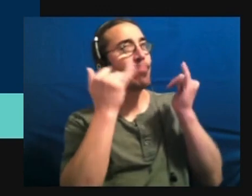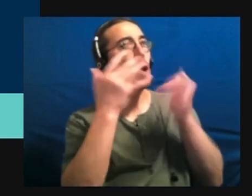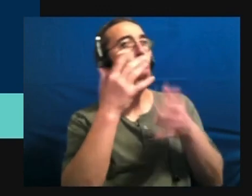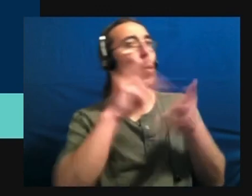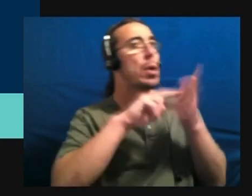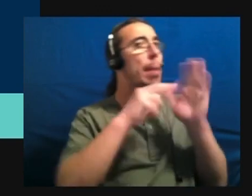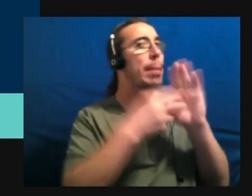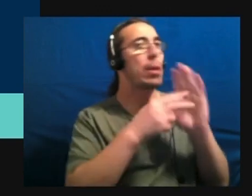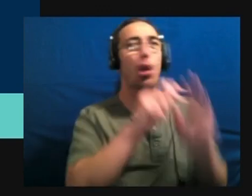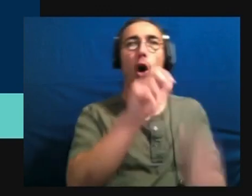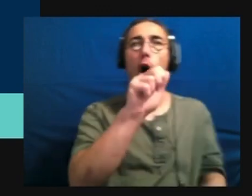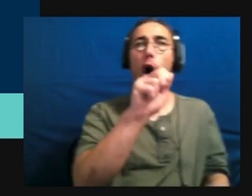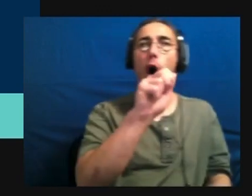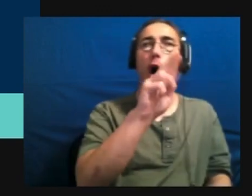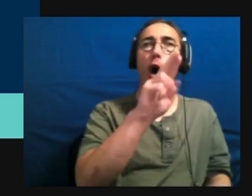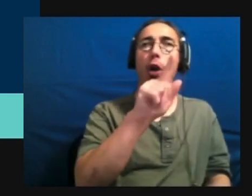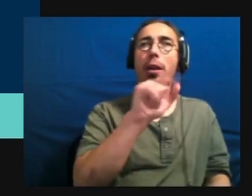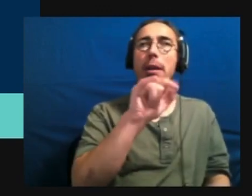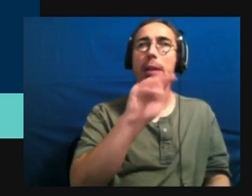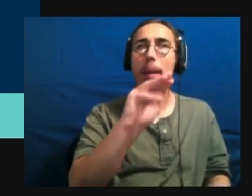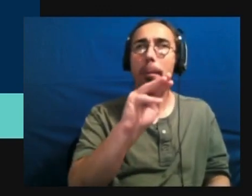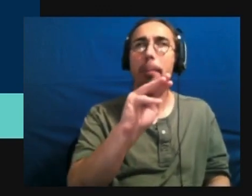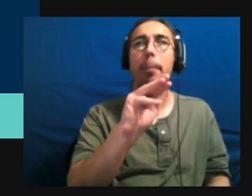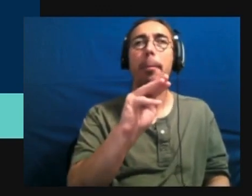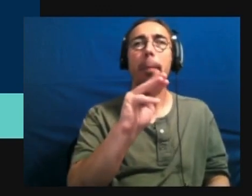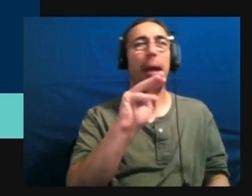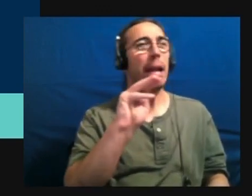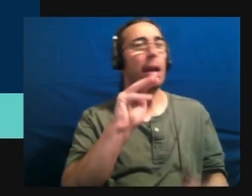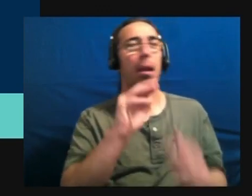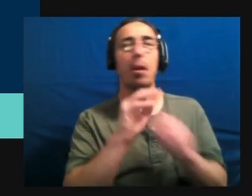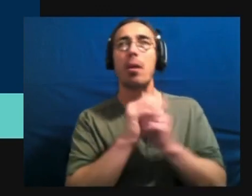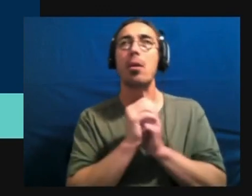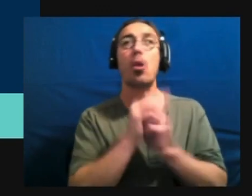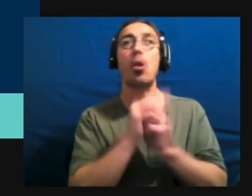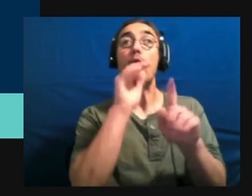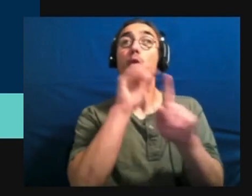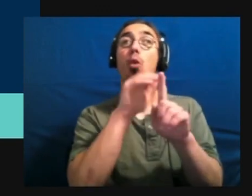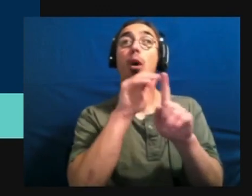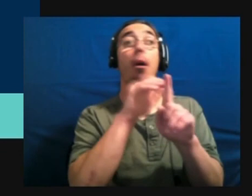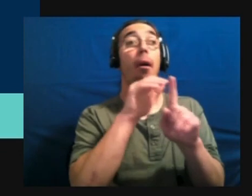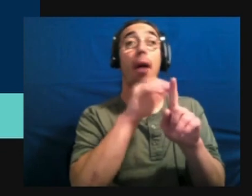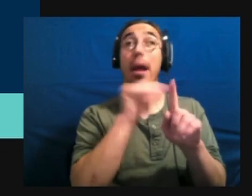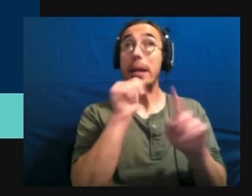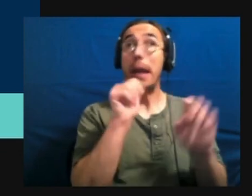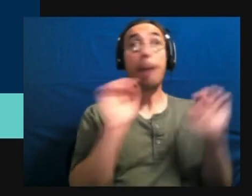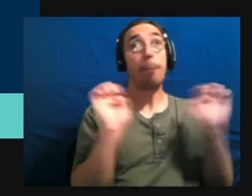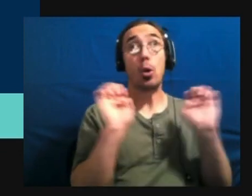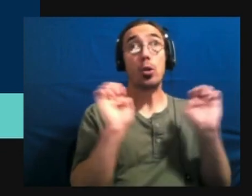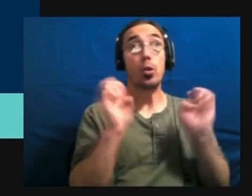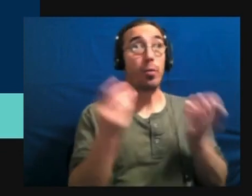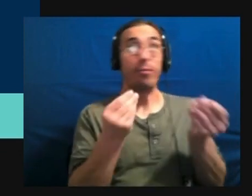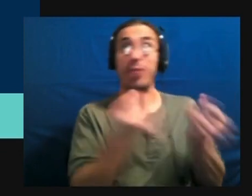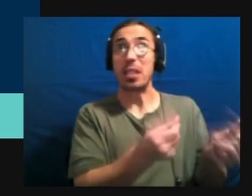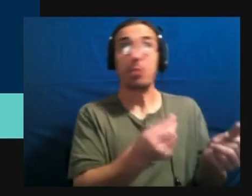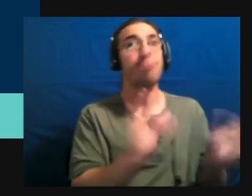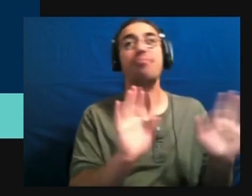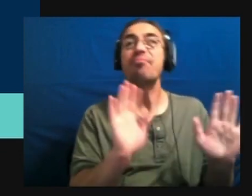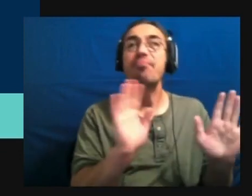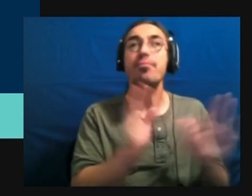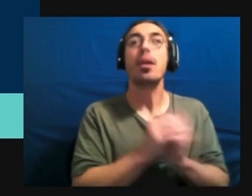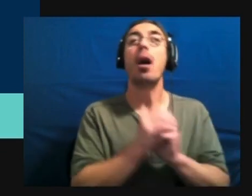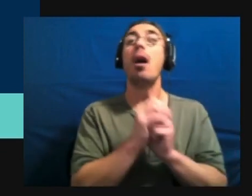means, and reminding them autism is not an emergency. It's